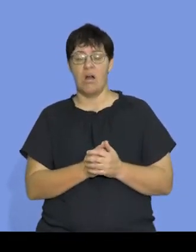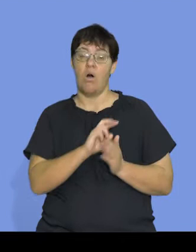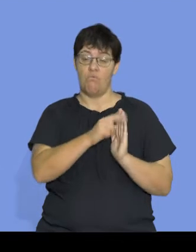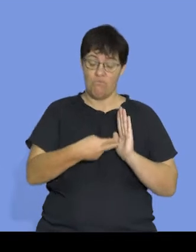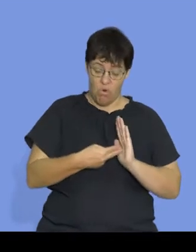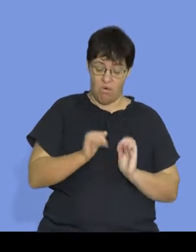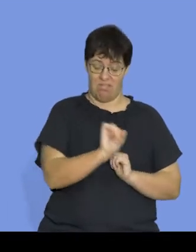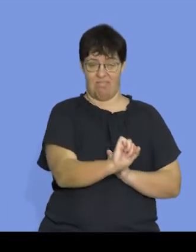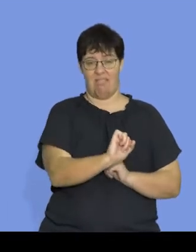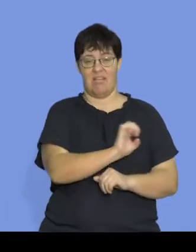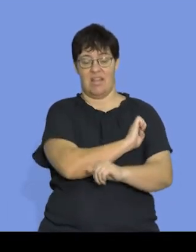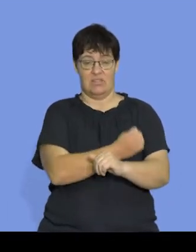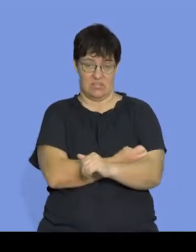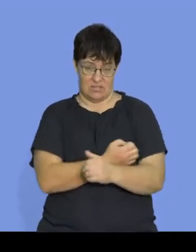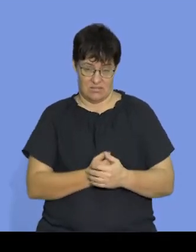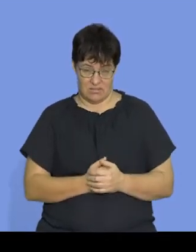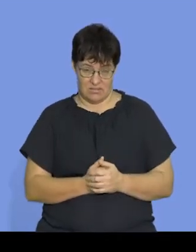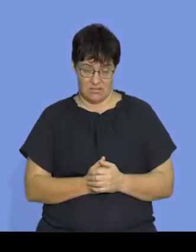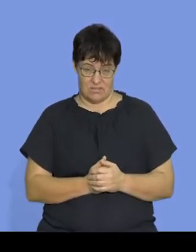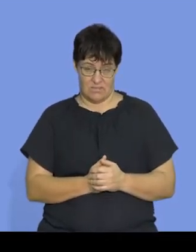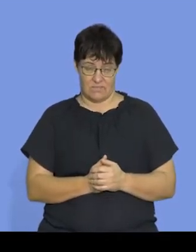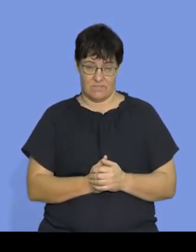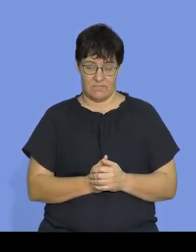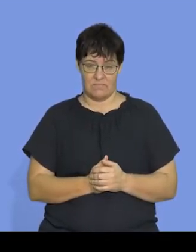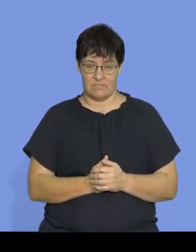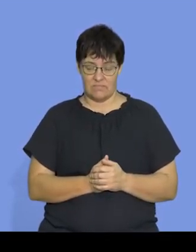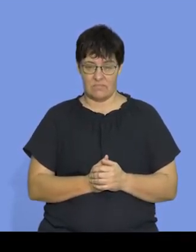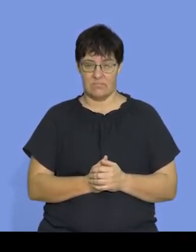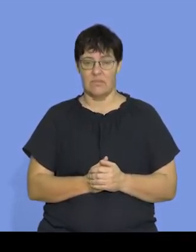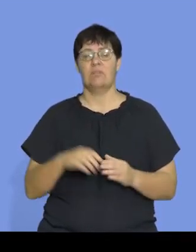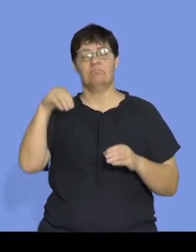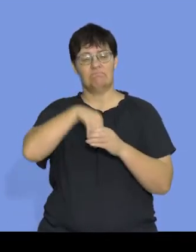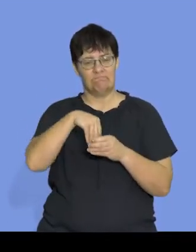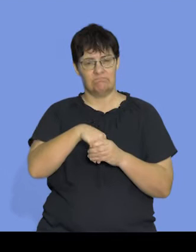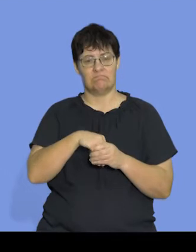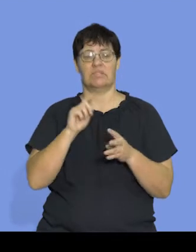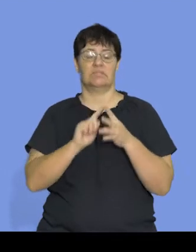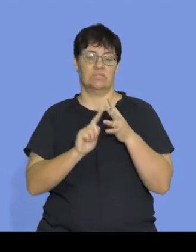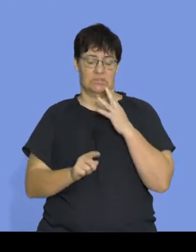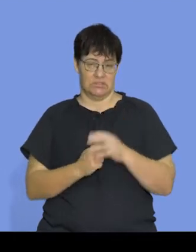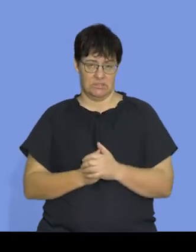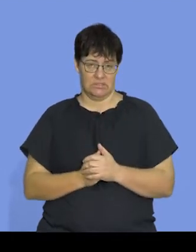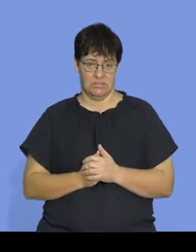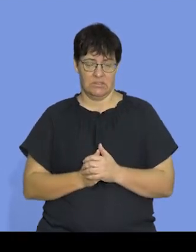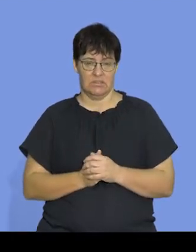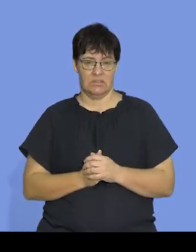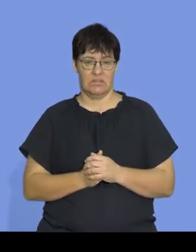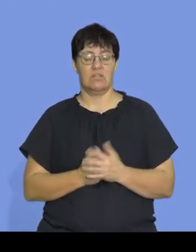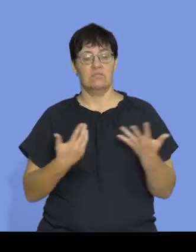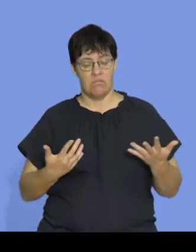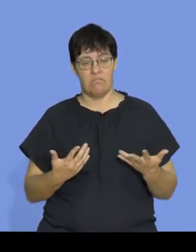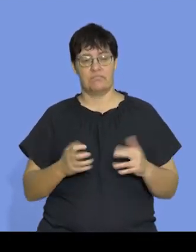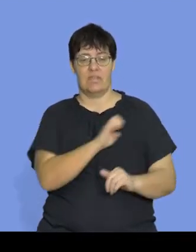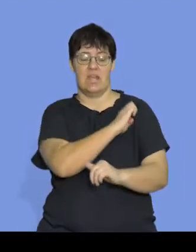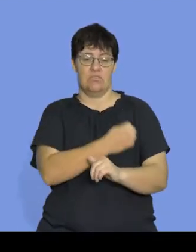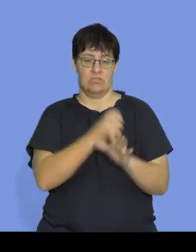of energy. So these are the different components of chemical change in as far as energy is